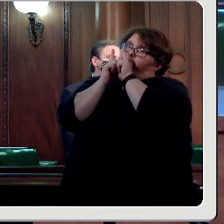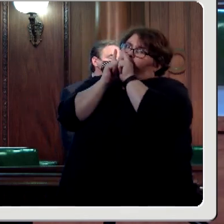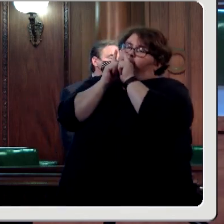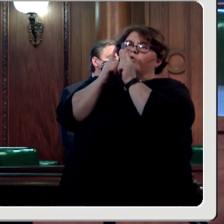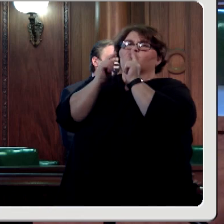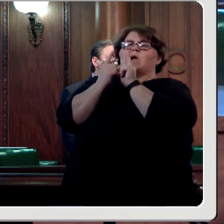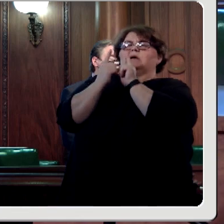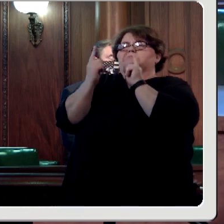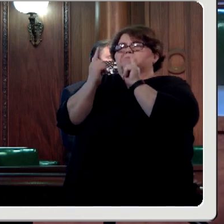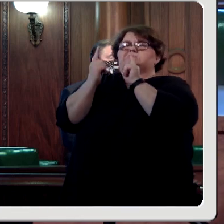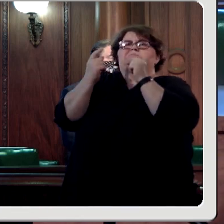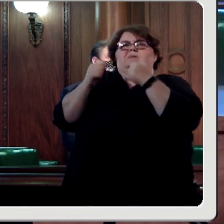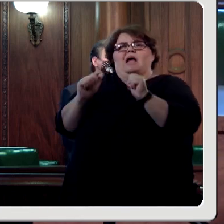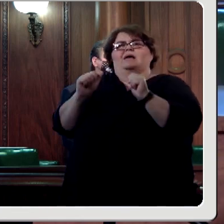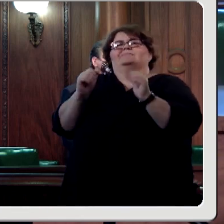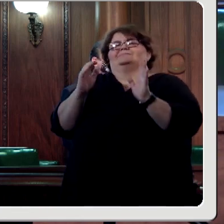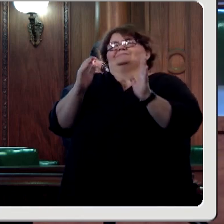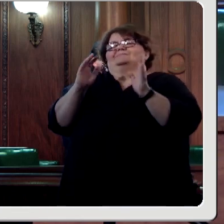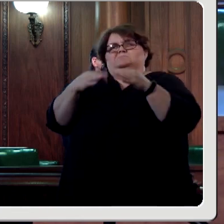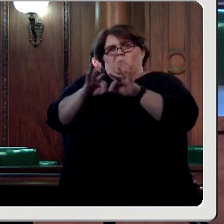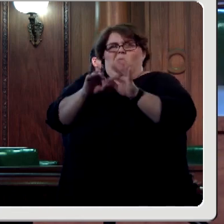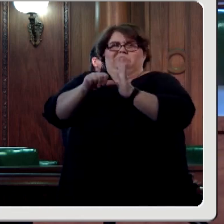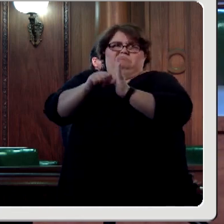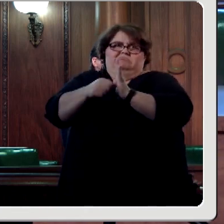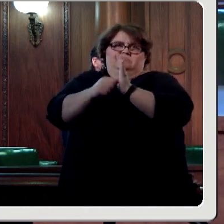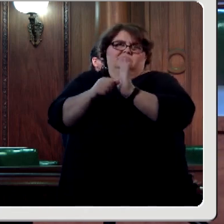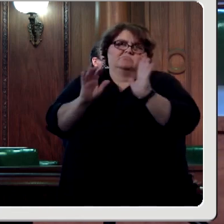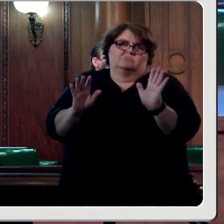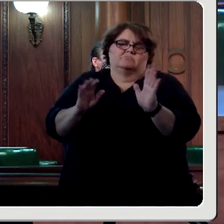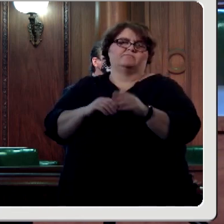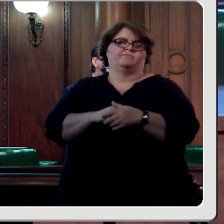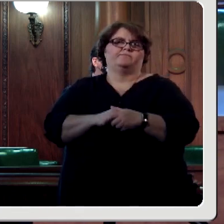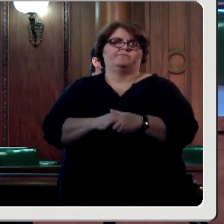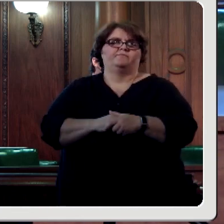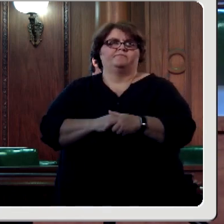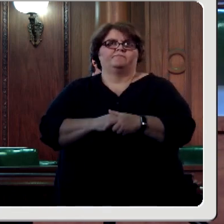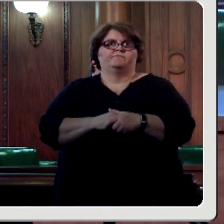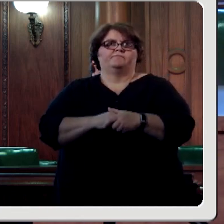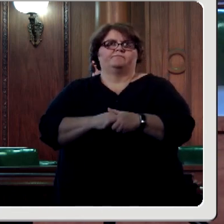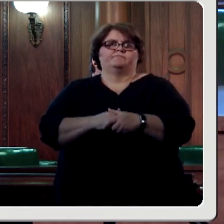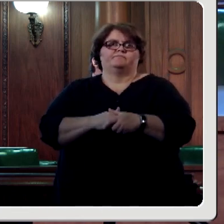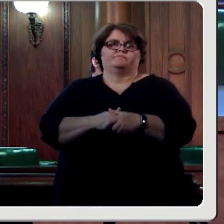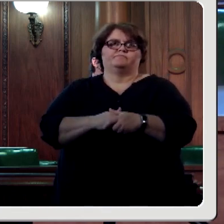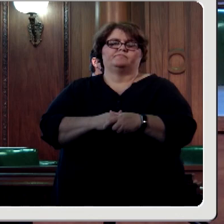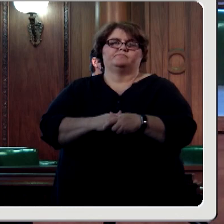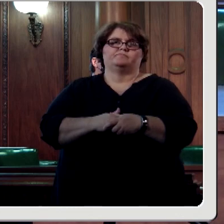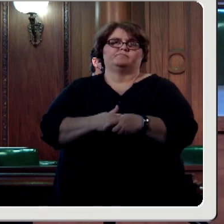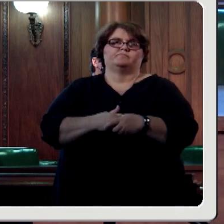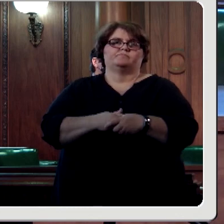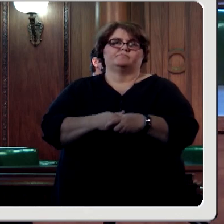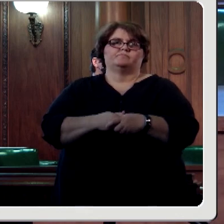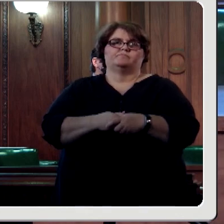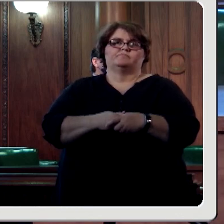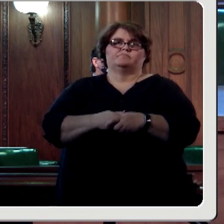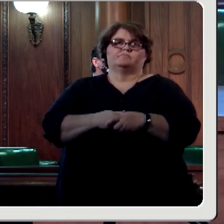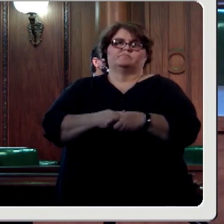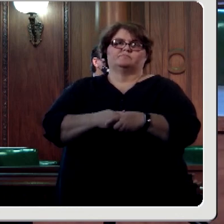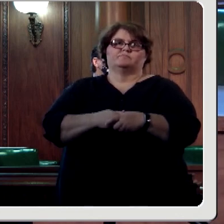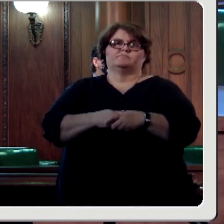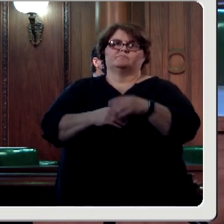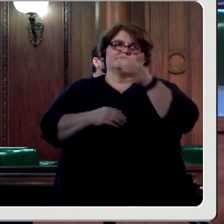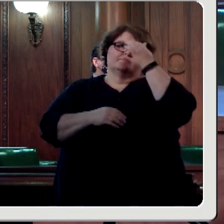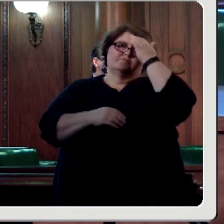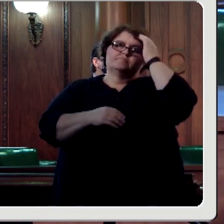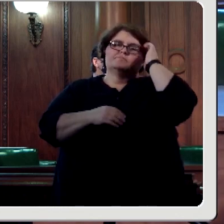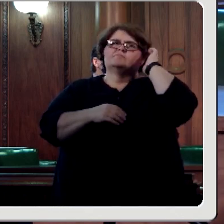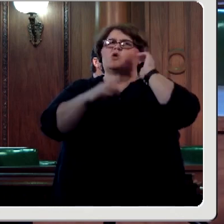many, many family members. And especially considering that a lot of young people who acquire the